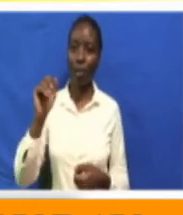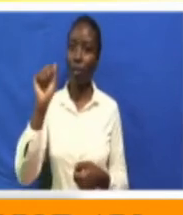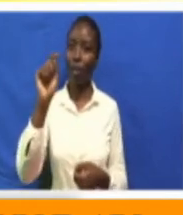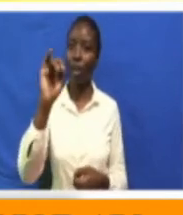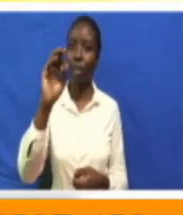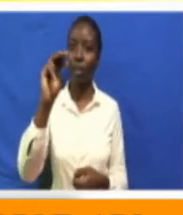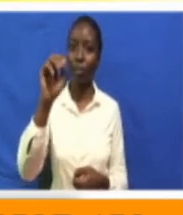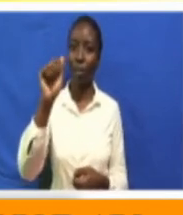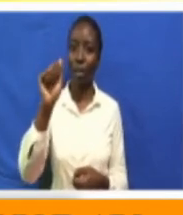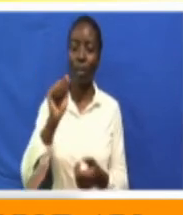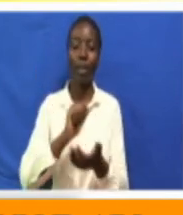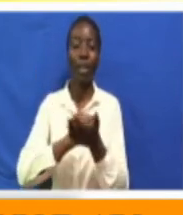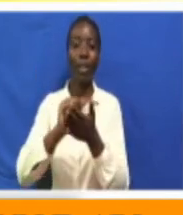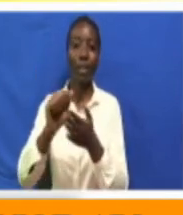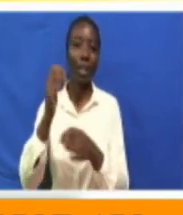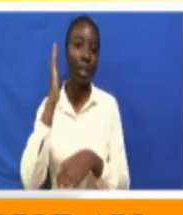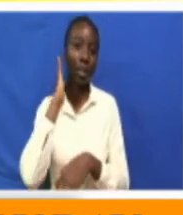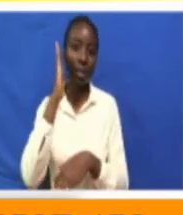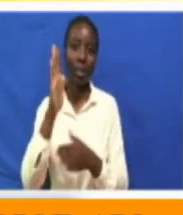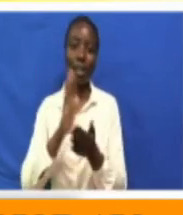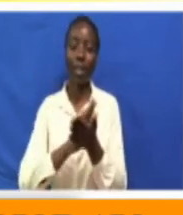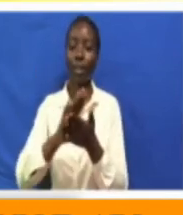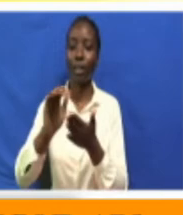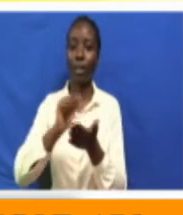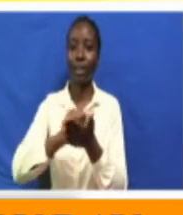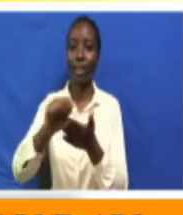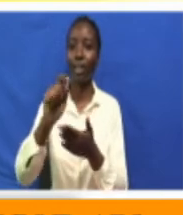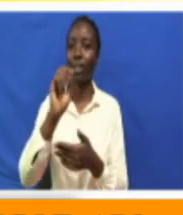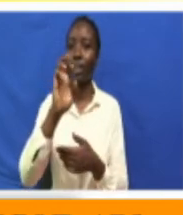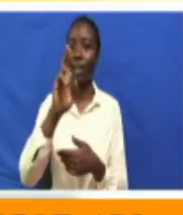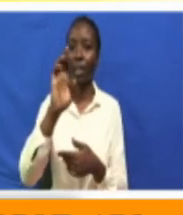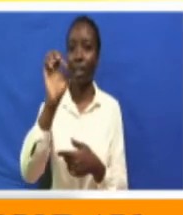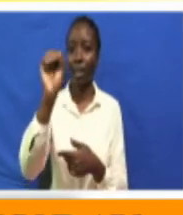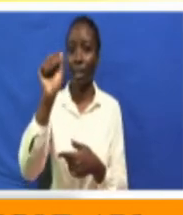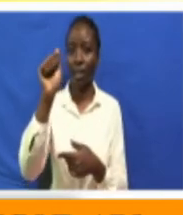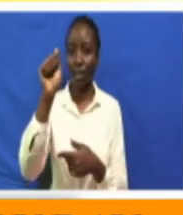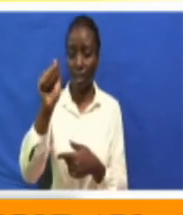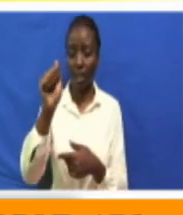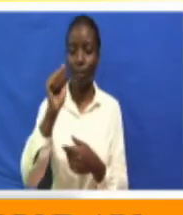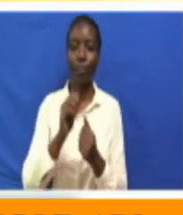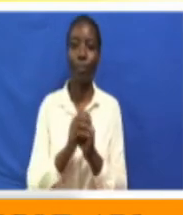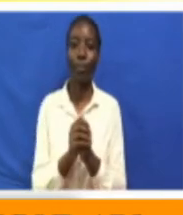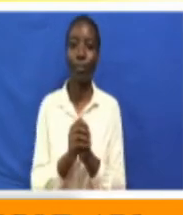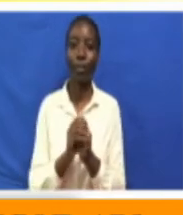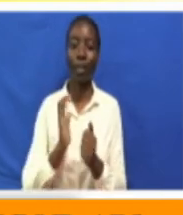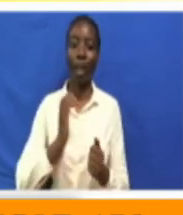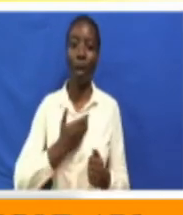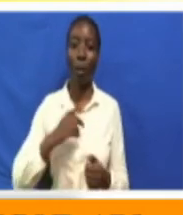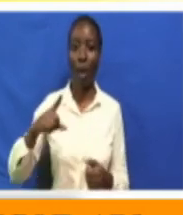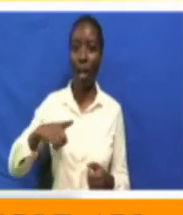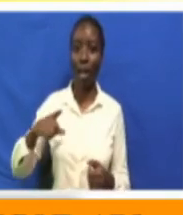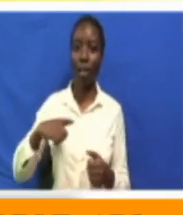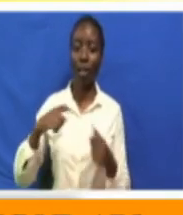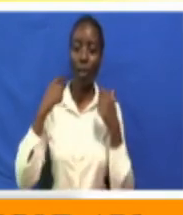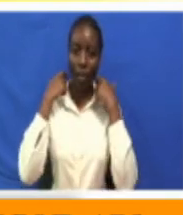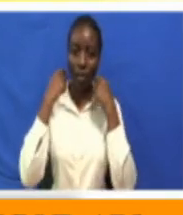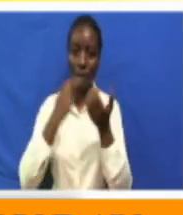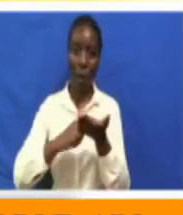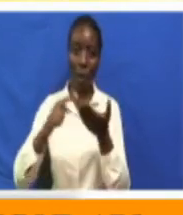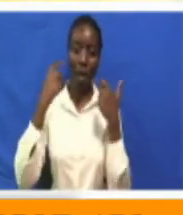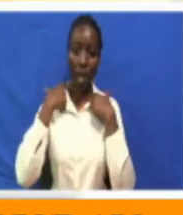Curry Saint Teresa the Child Jesus Our Lady of the Holy Rosary